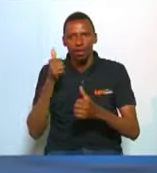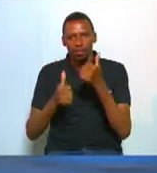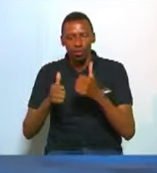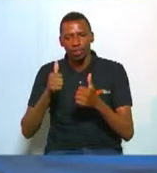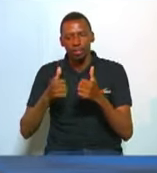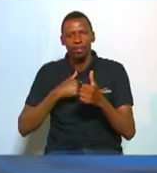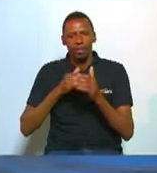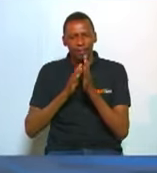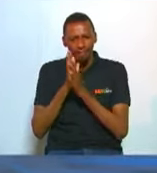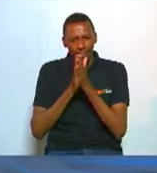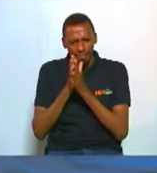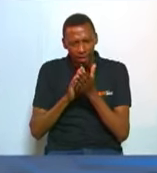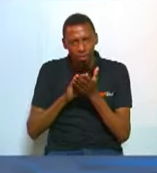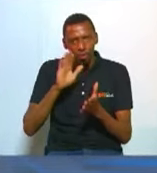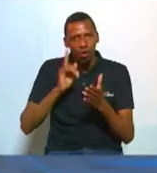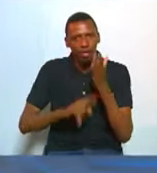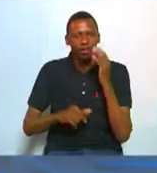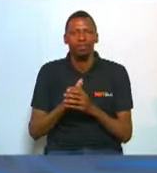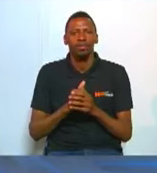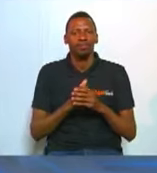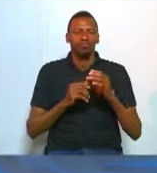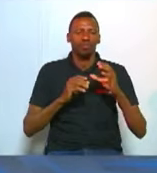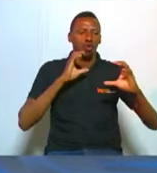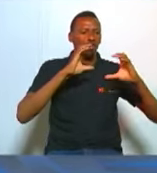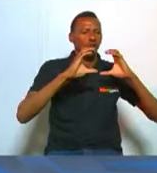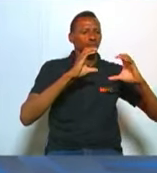on communication among couples.